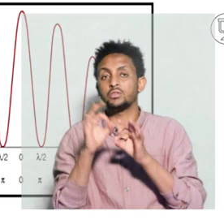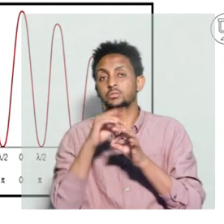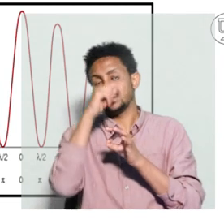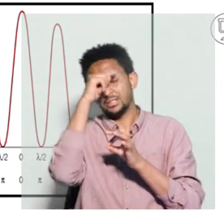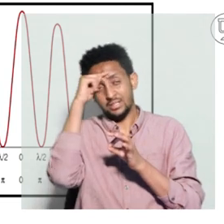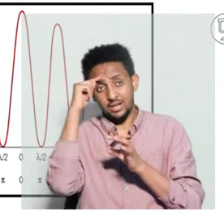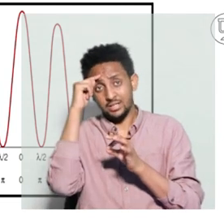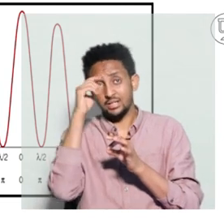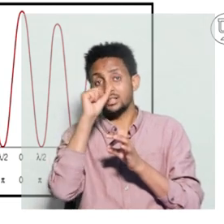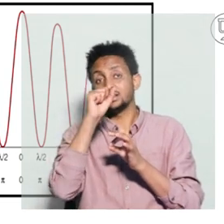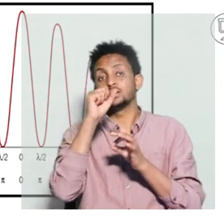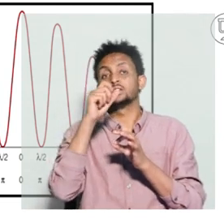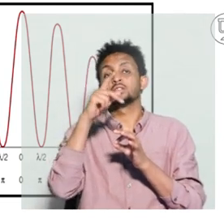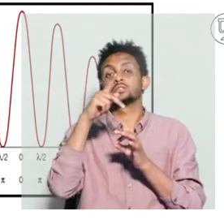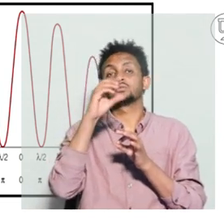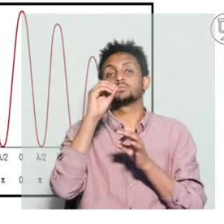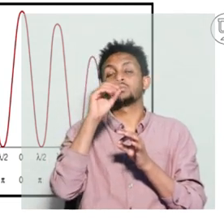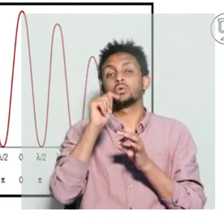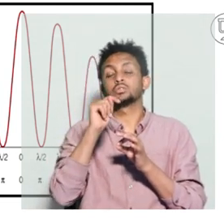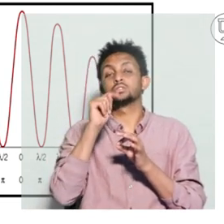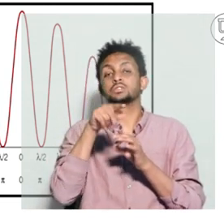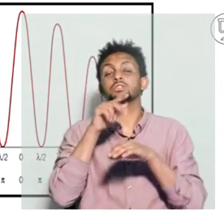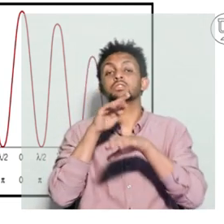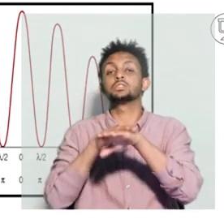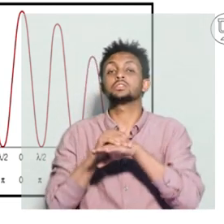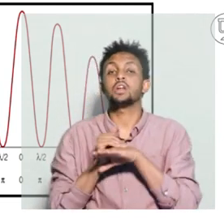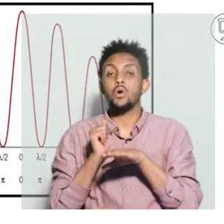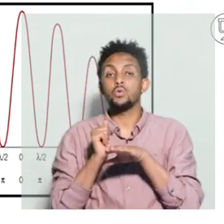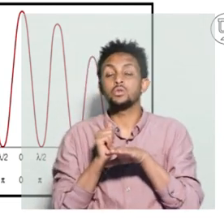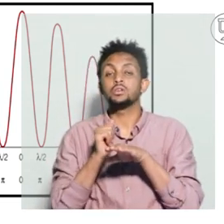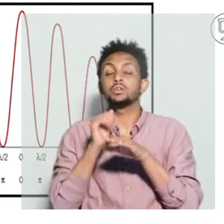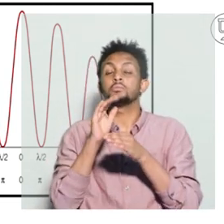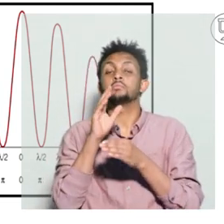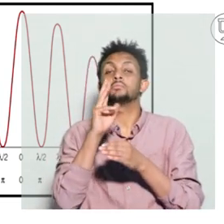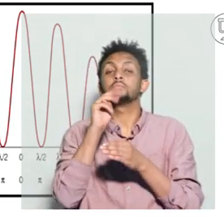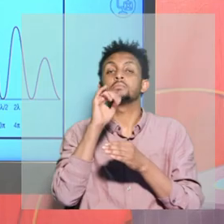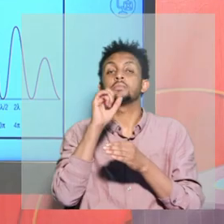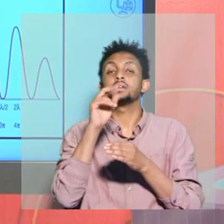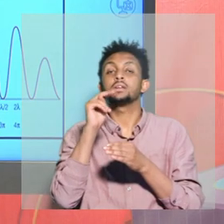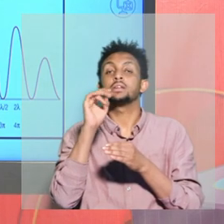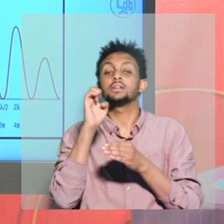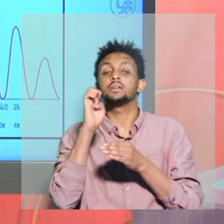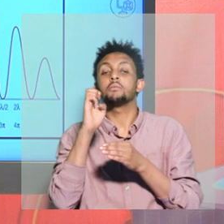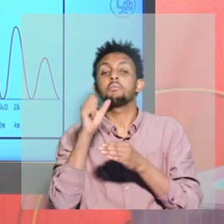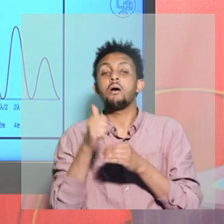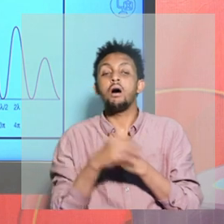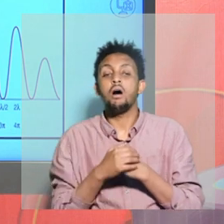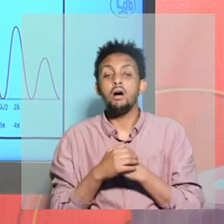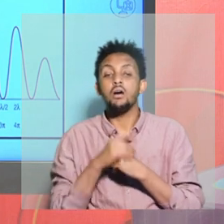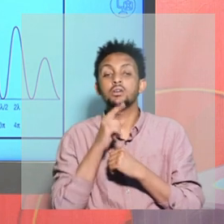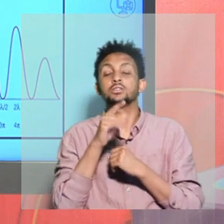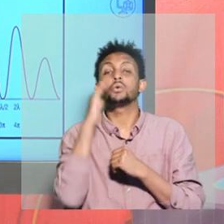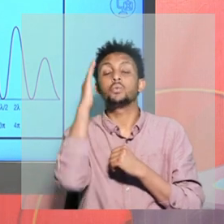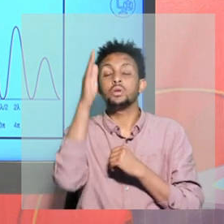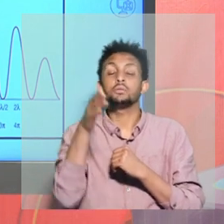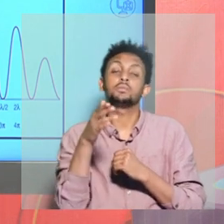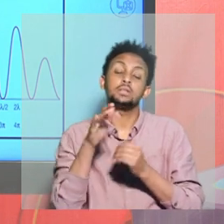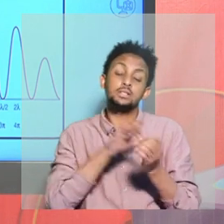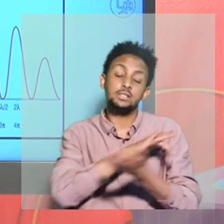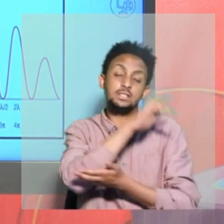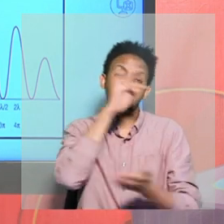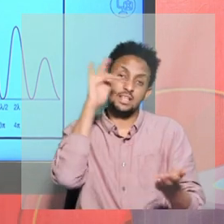darker spot. This darker spot is known to be minima. We call them to be minima. And there will be a